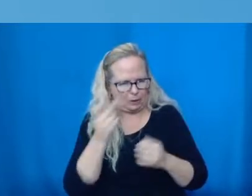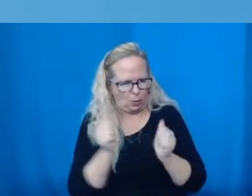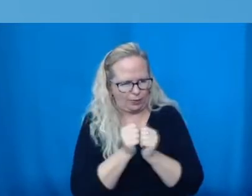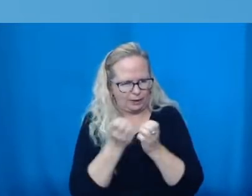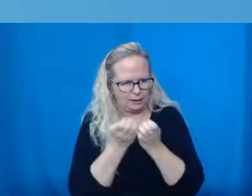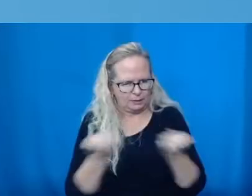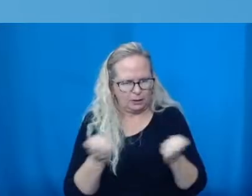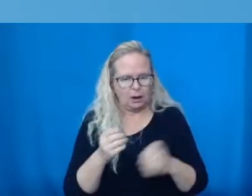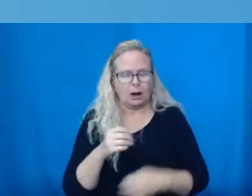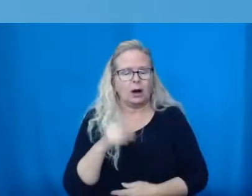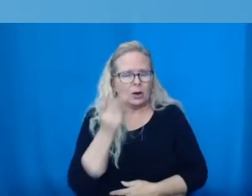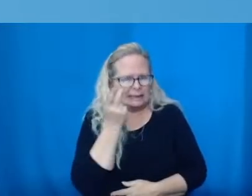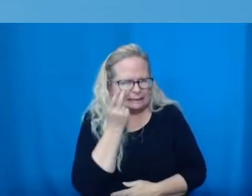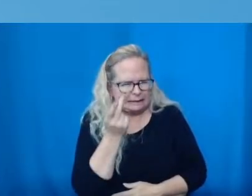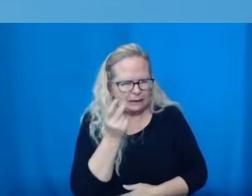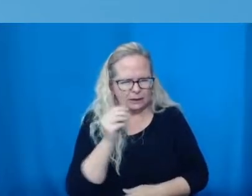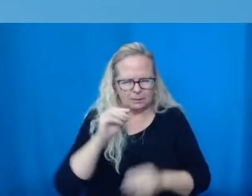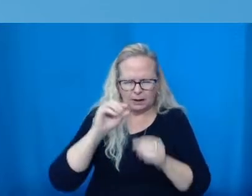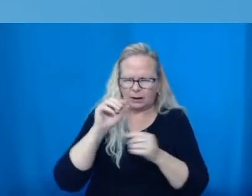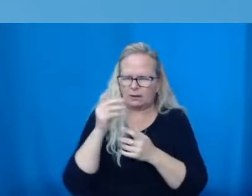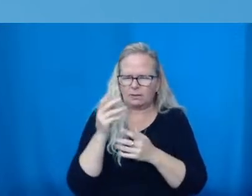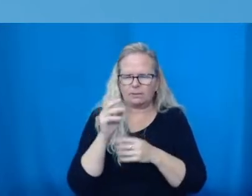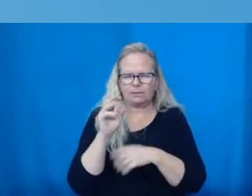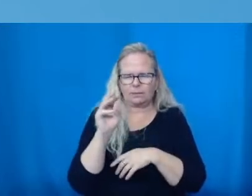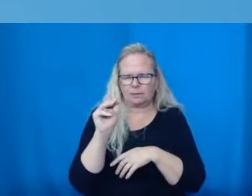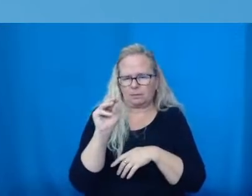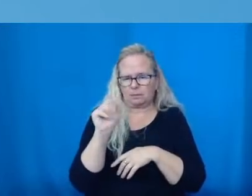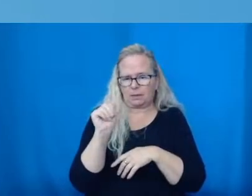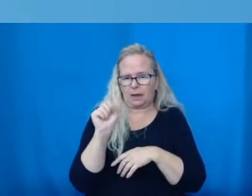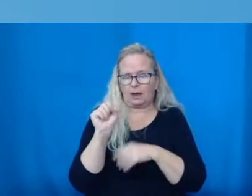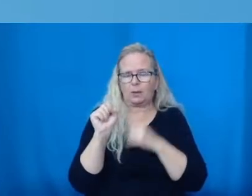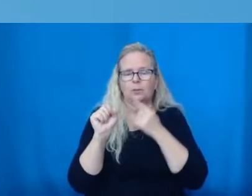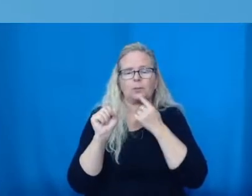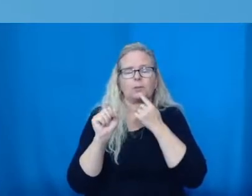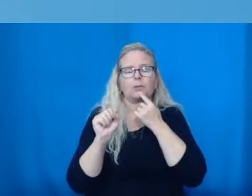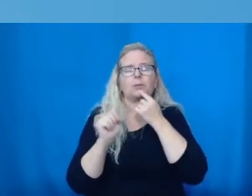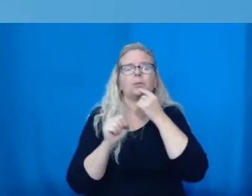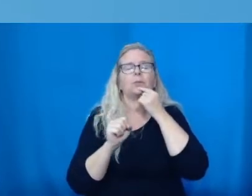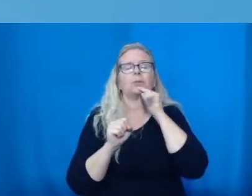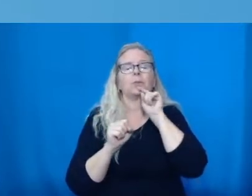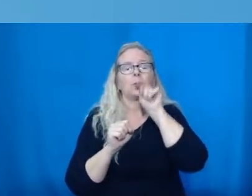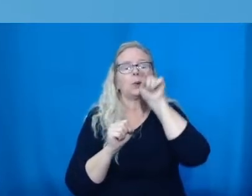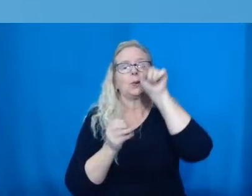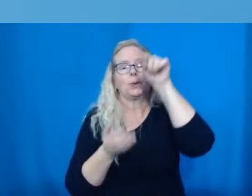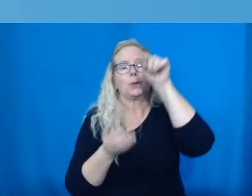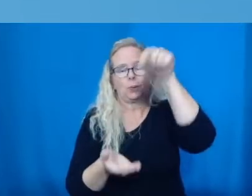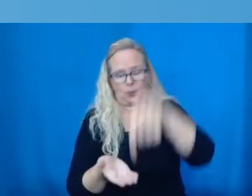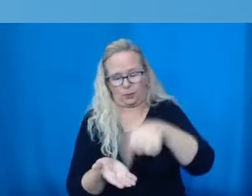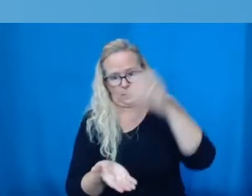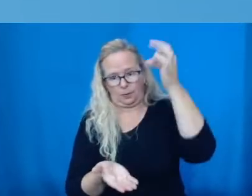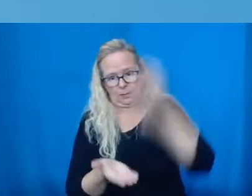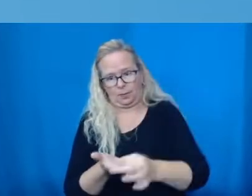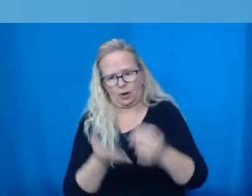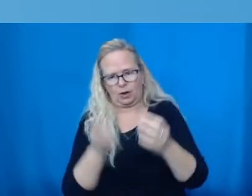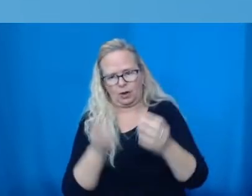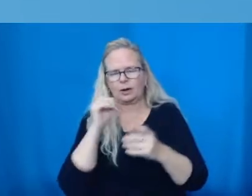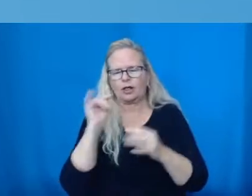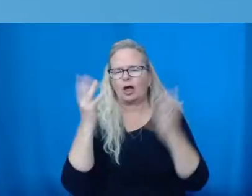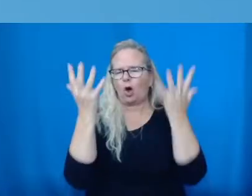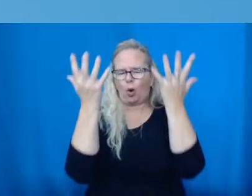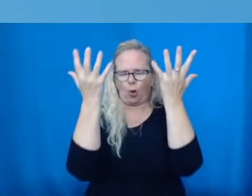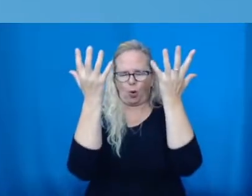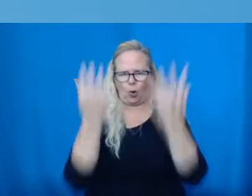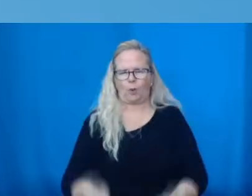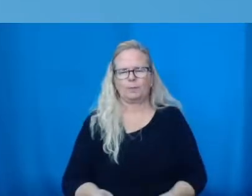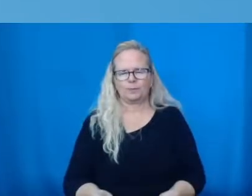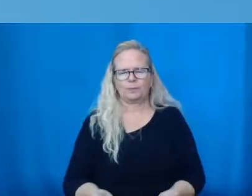these droplets tend to travel ballistically. They kind of move like spitballs or like cannonballs. Now, if you're facing somebody who is coughing or sneezing, and